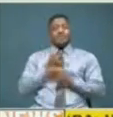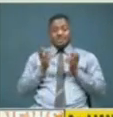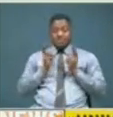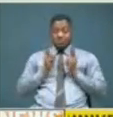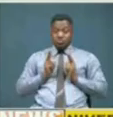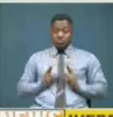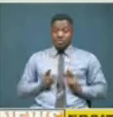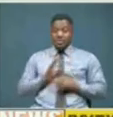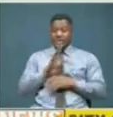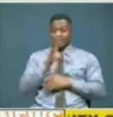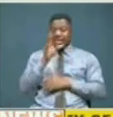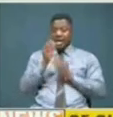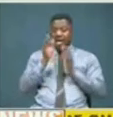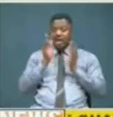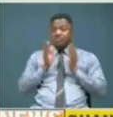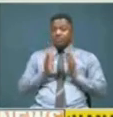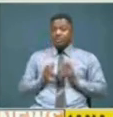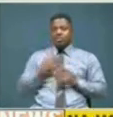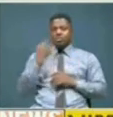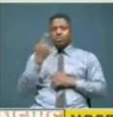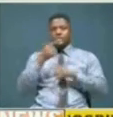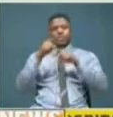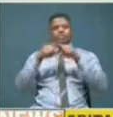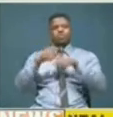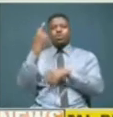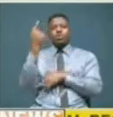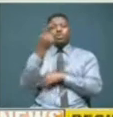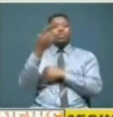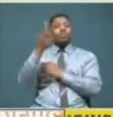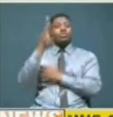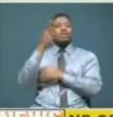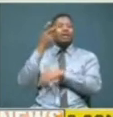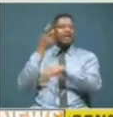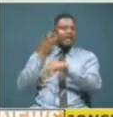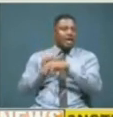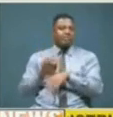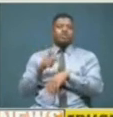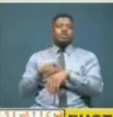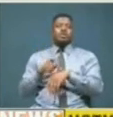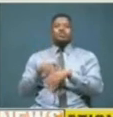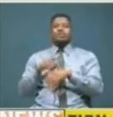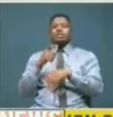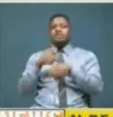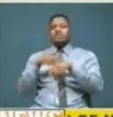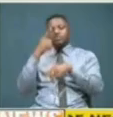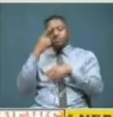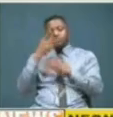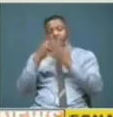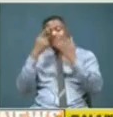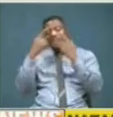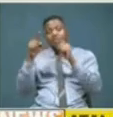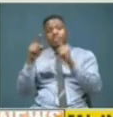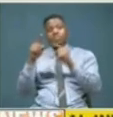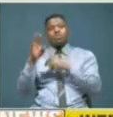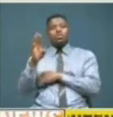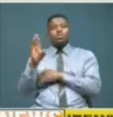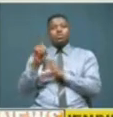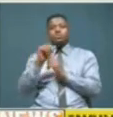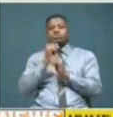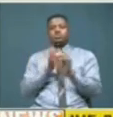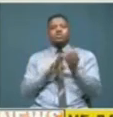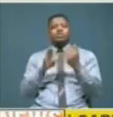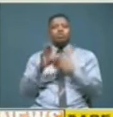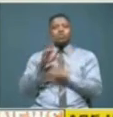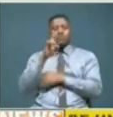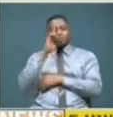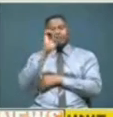or as Africans, we can depend on God in times of difficulties or in times of misfortune because God does not die. God is